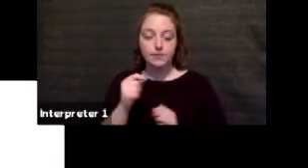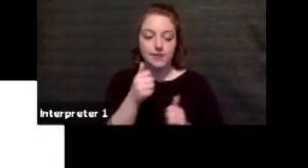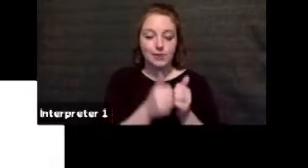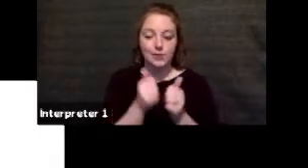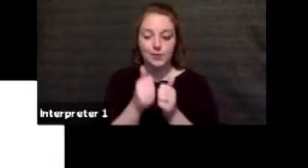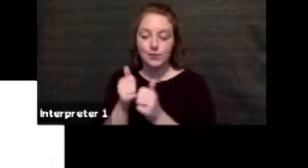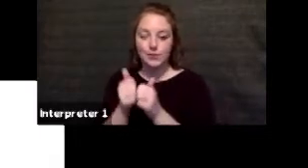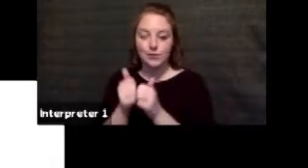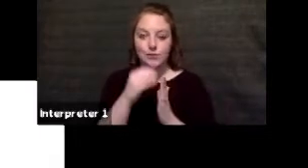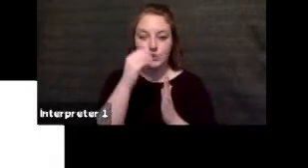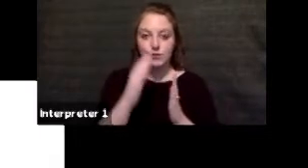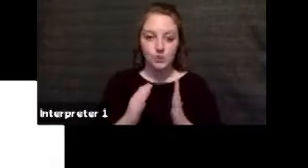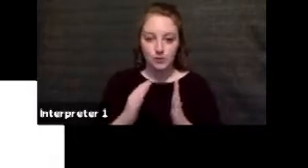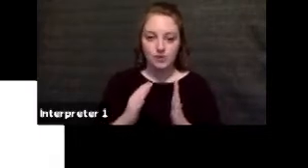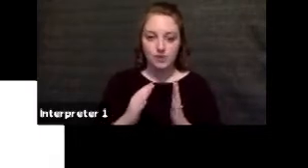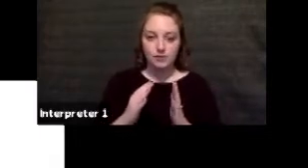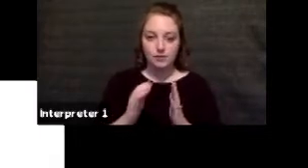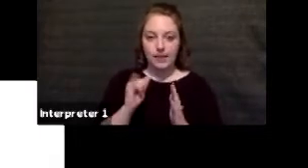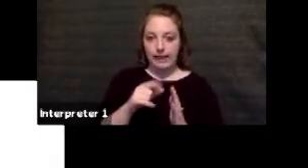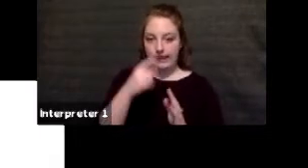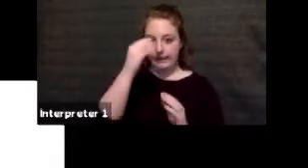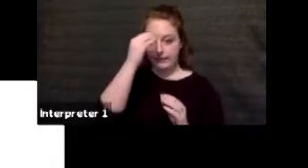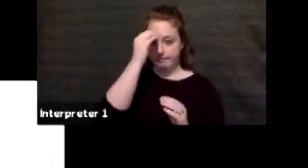other campuses to know them off the top of my head.